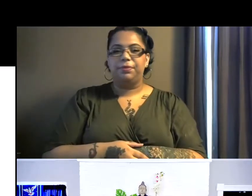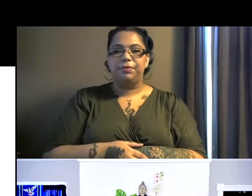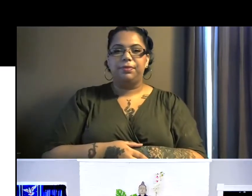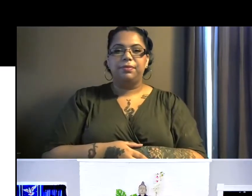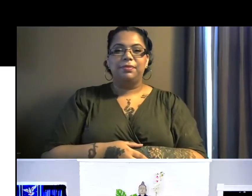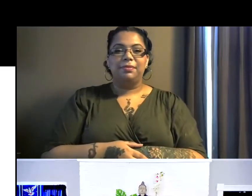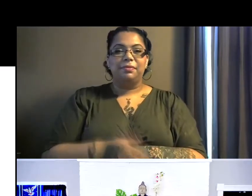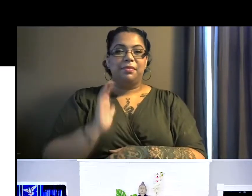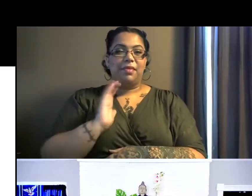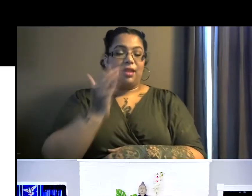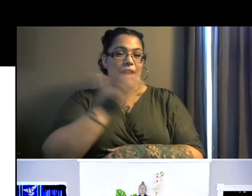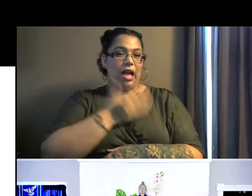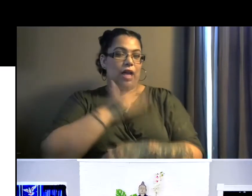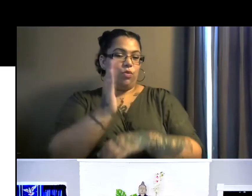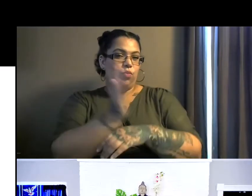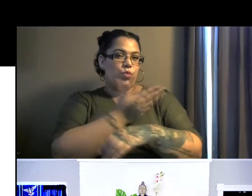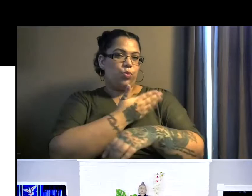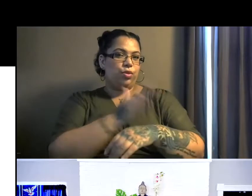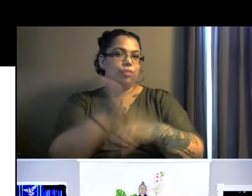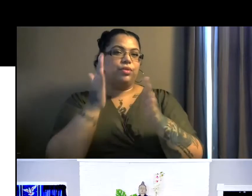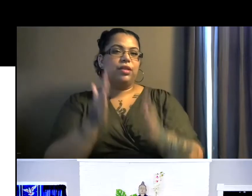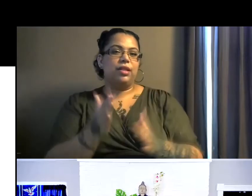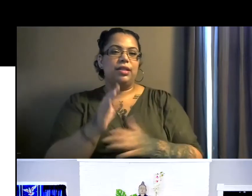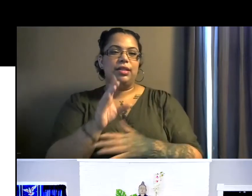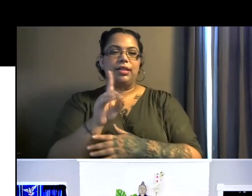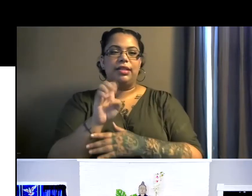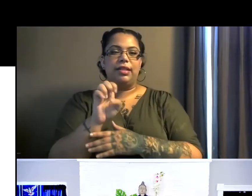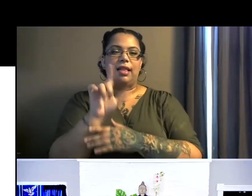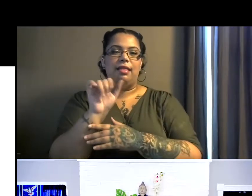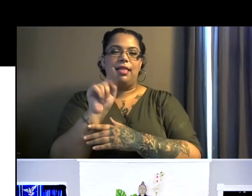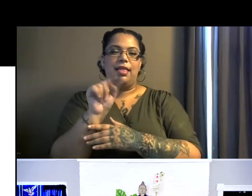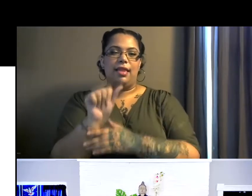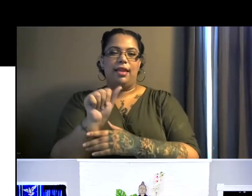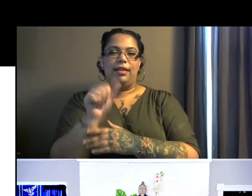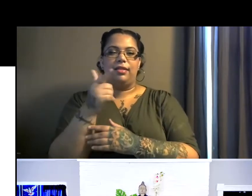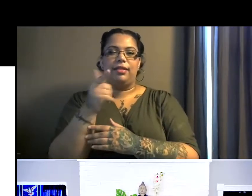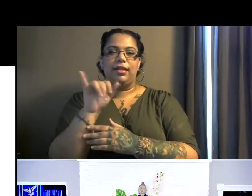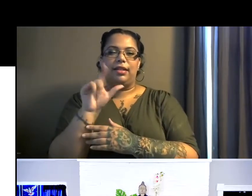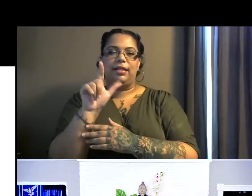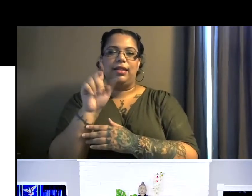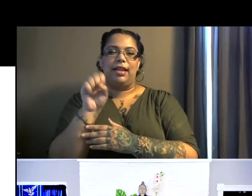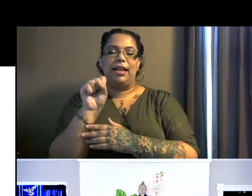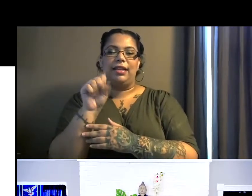Our musician, Deletta Gillespie, is a